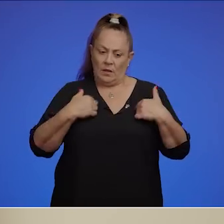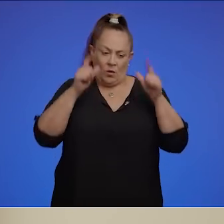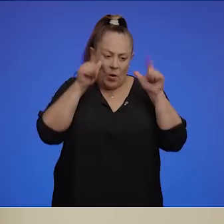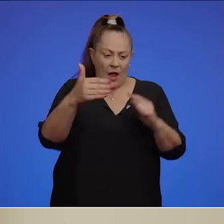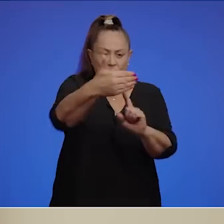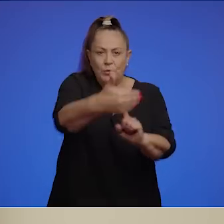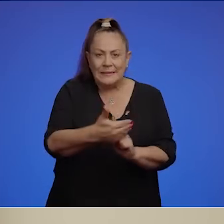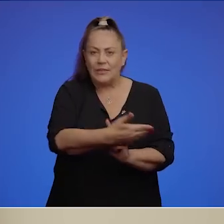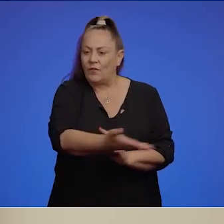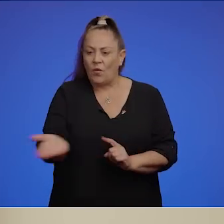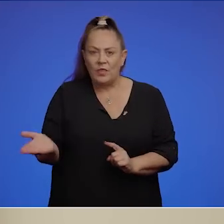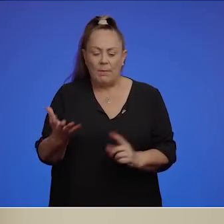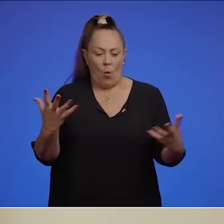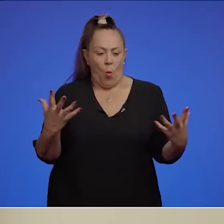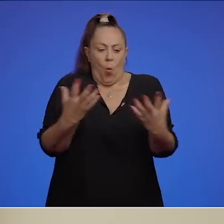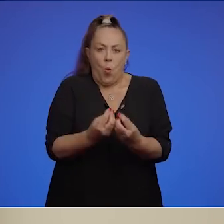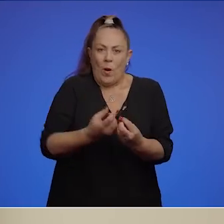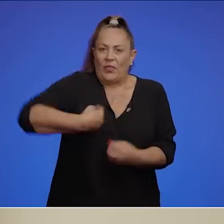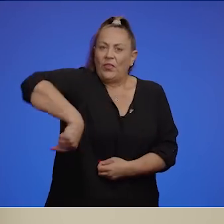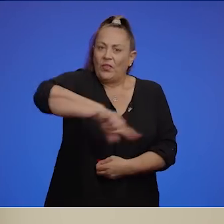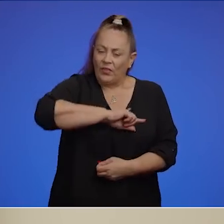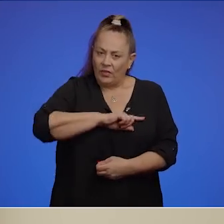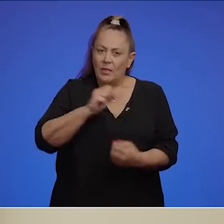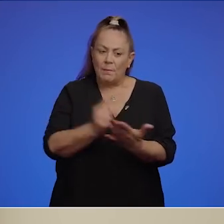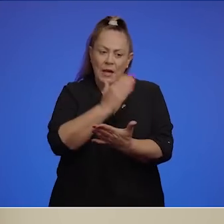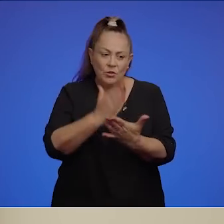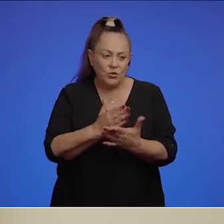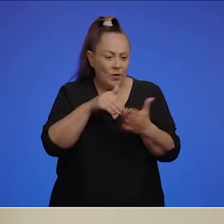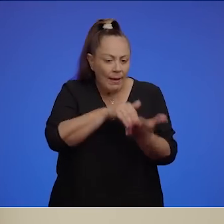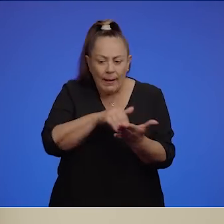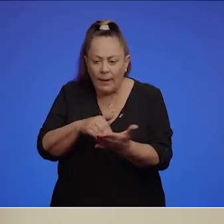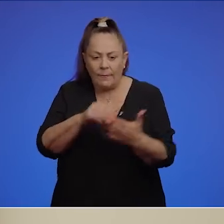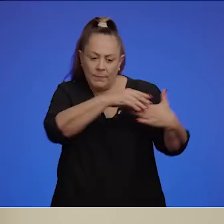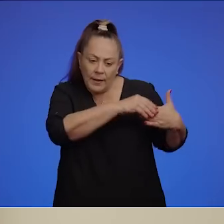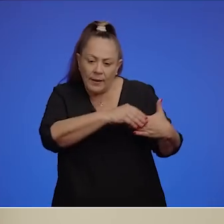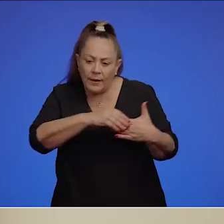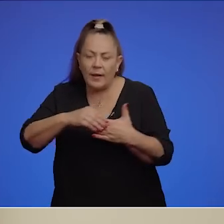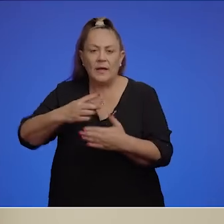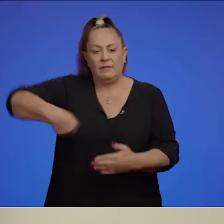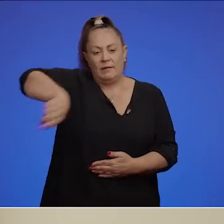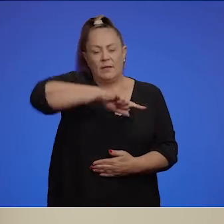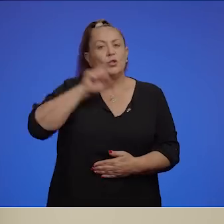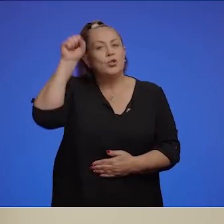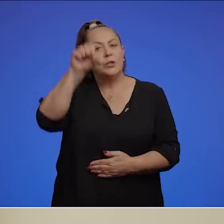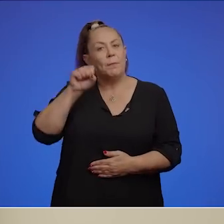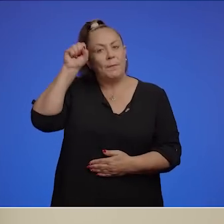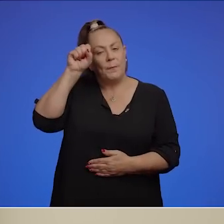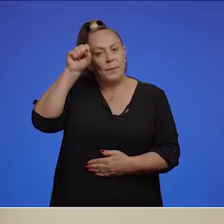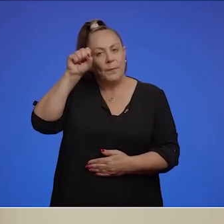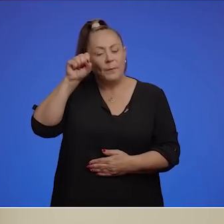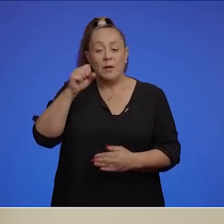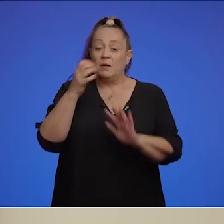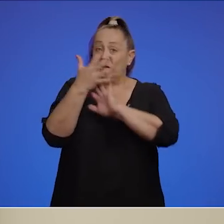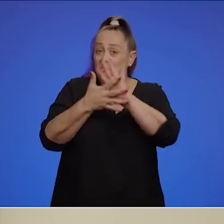sheep, to be with the sheep, and to provide clarity, help, and leadership for the sheep. And that might mean a